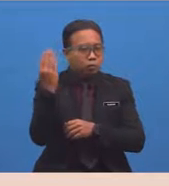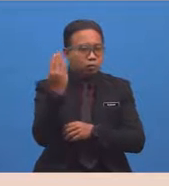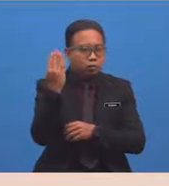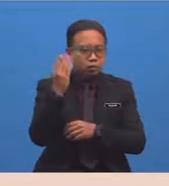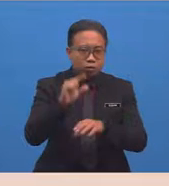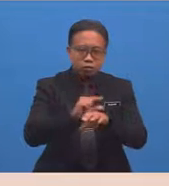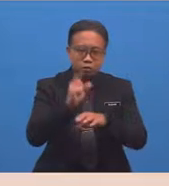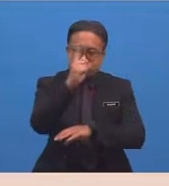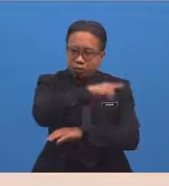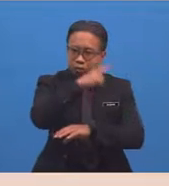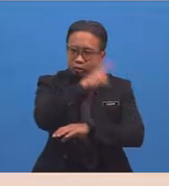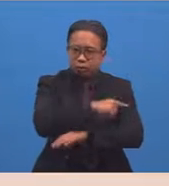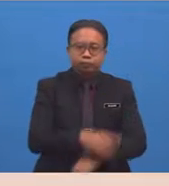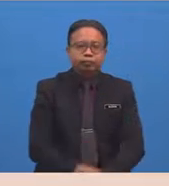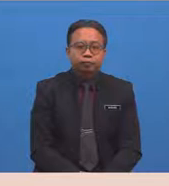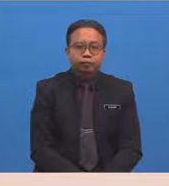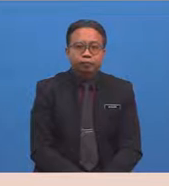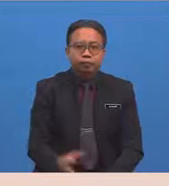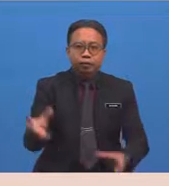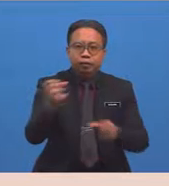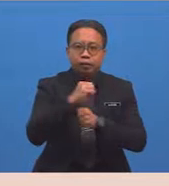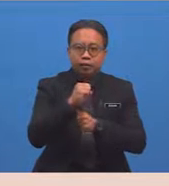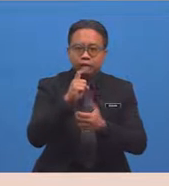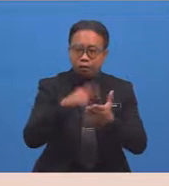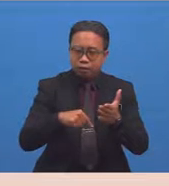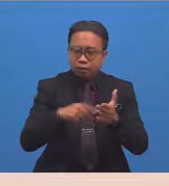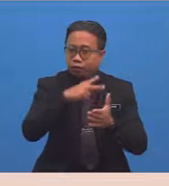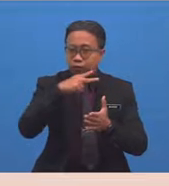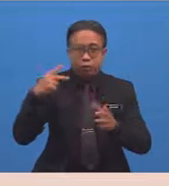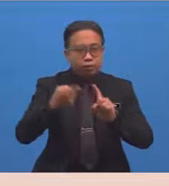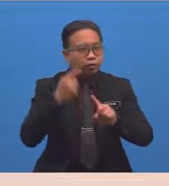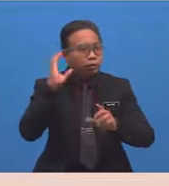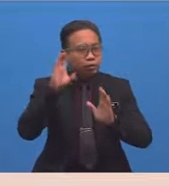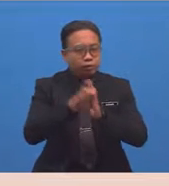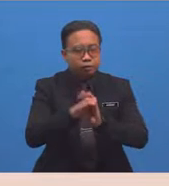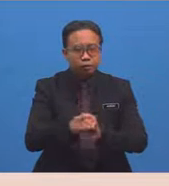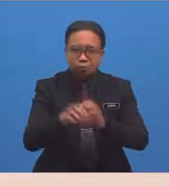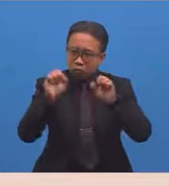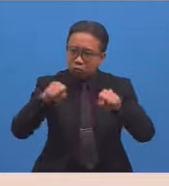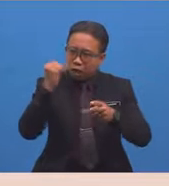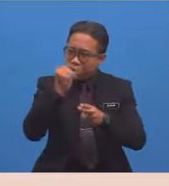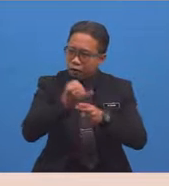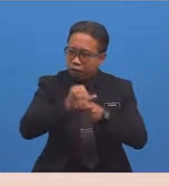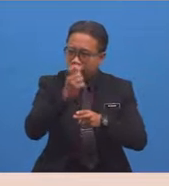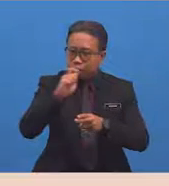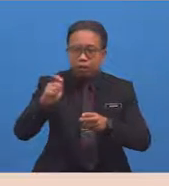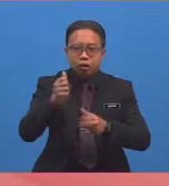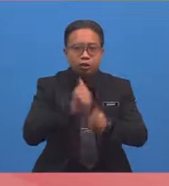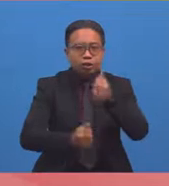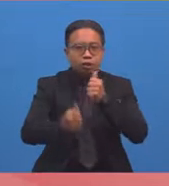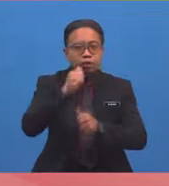So, boys and girls, do you get any of these action verbs from the picture? Were you able to identify these action